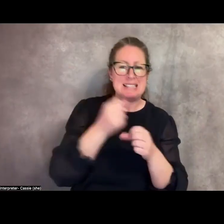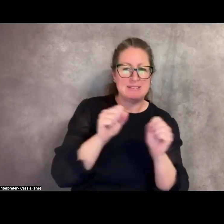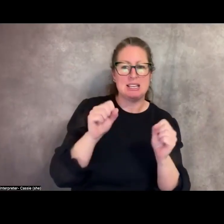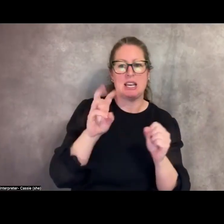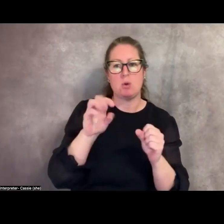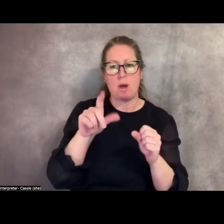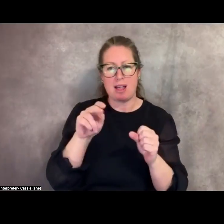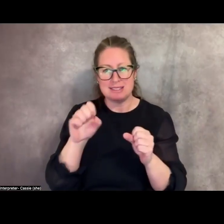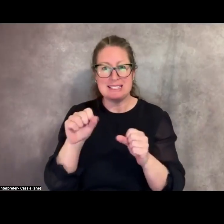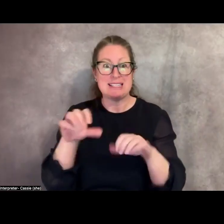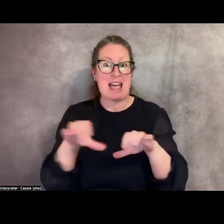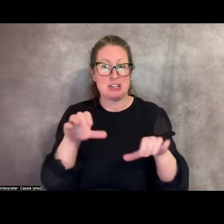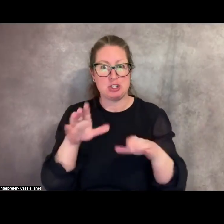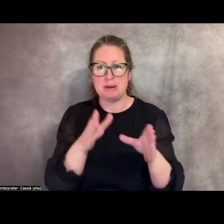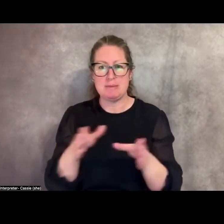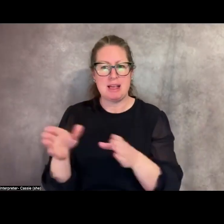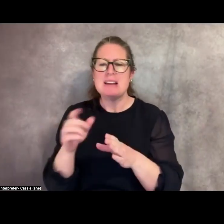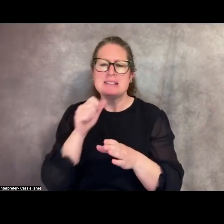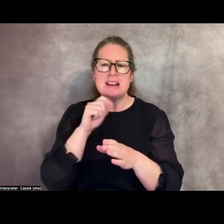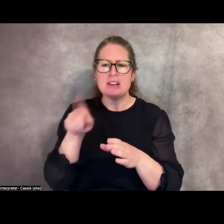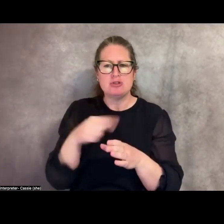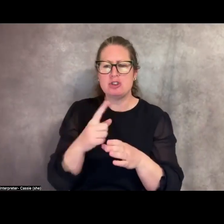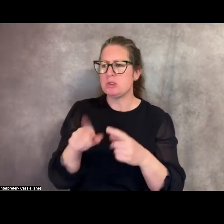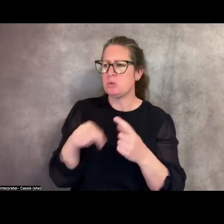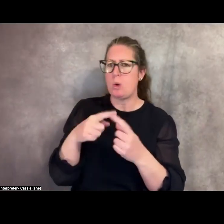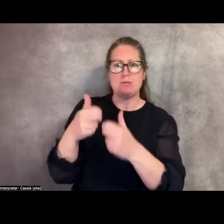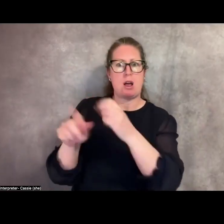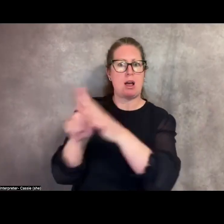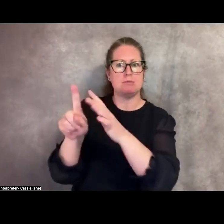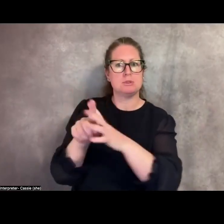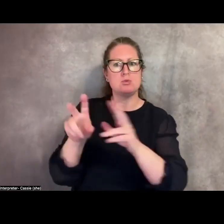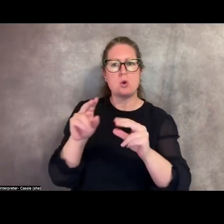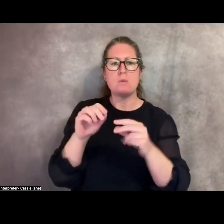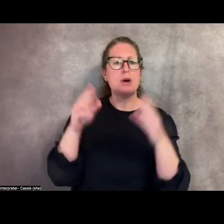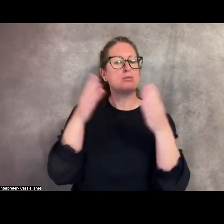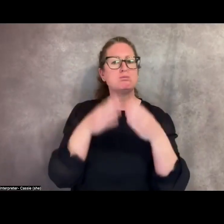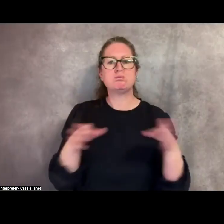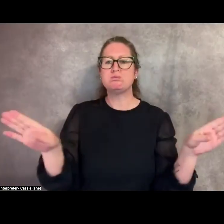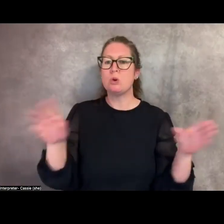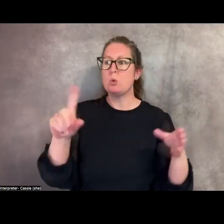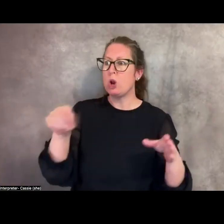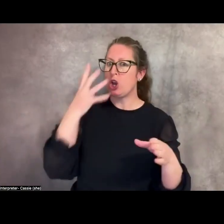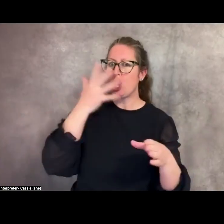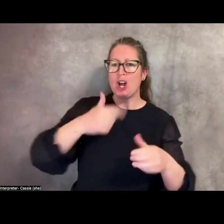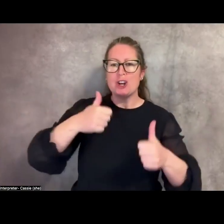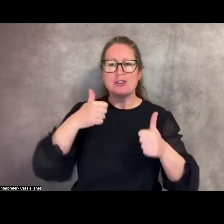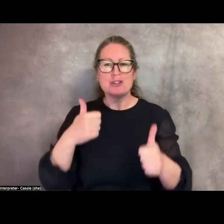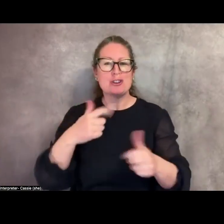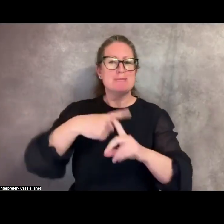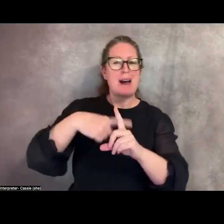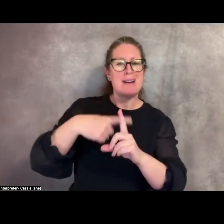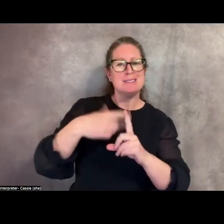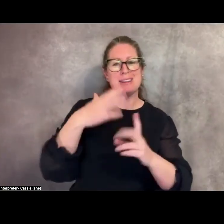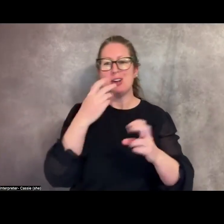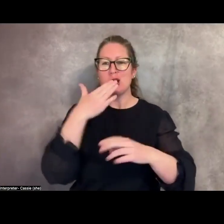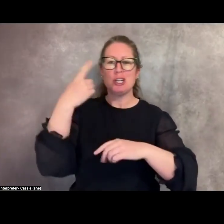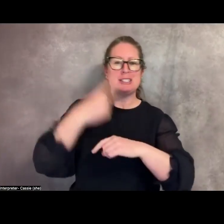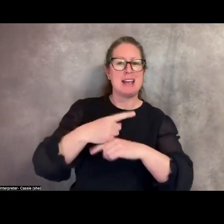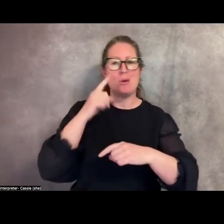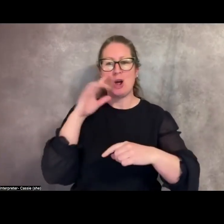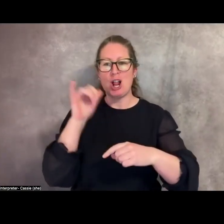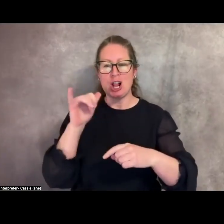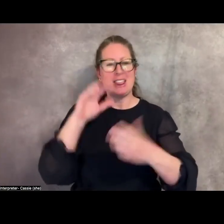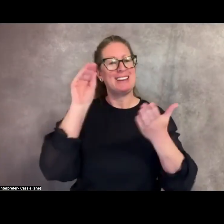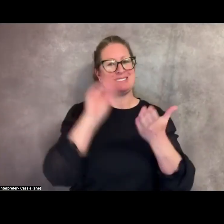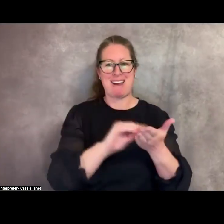at this just when someone's having an issue, but we're looking, what does it look like when you look good? What is a good day for you? And then documenting this and making sure